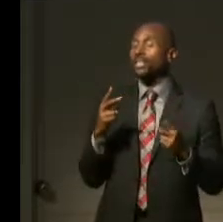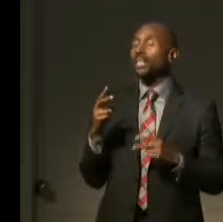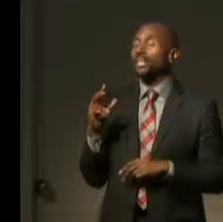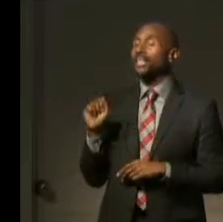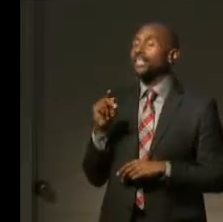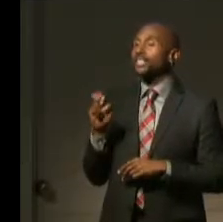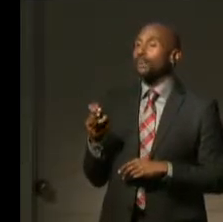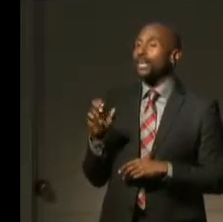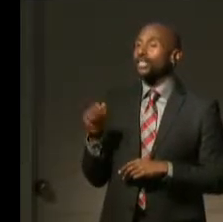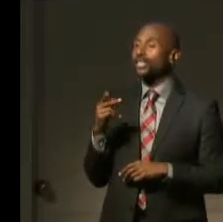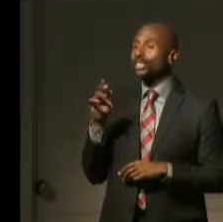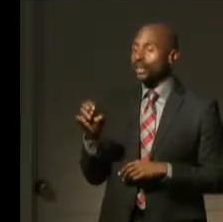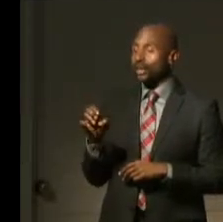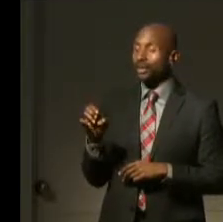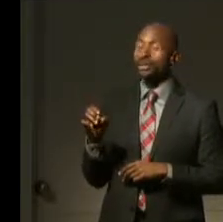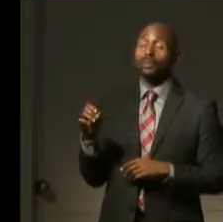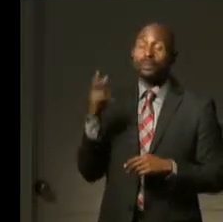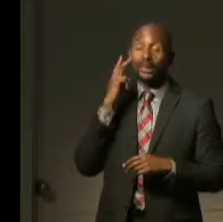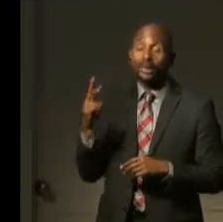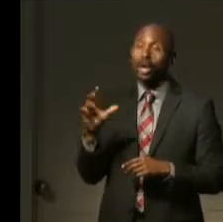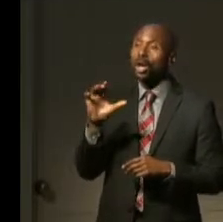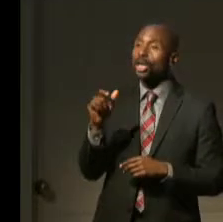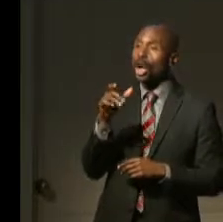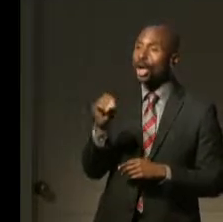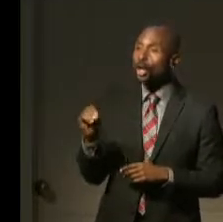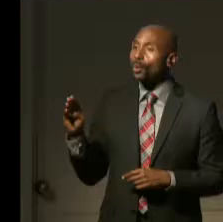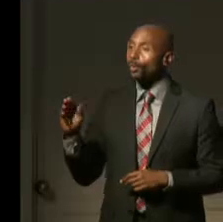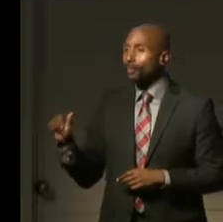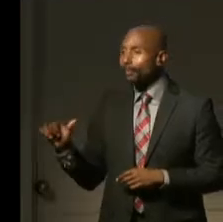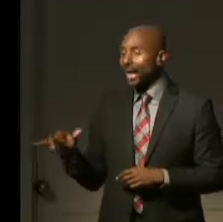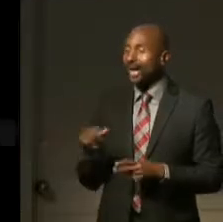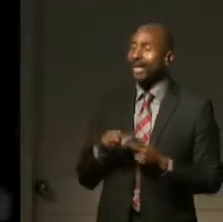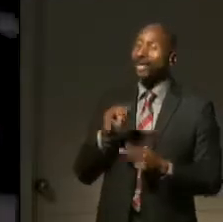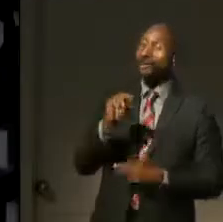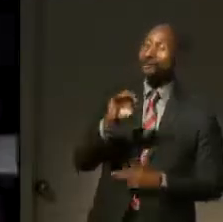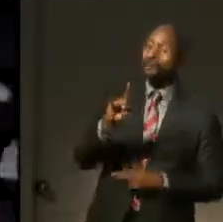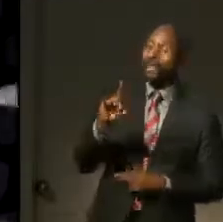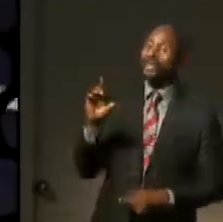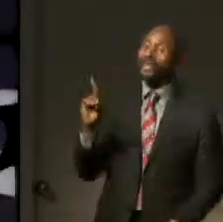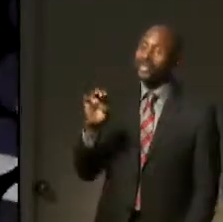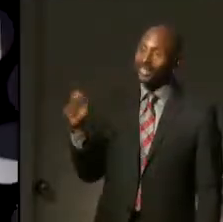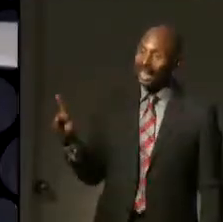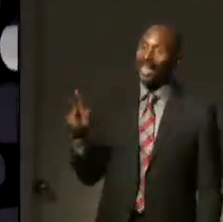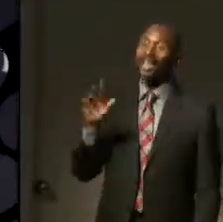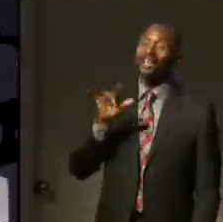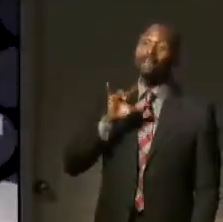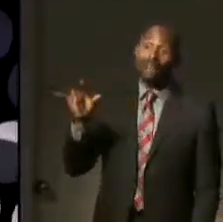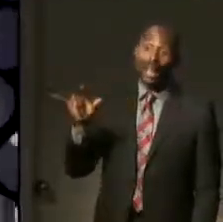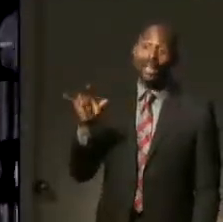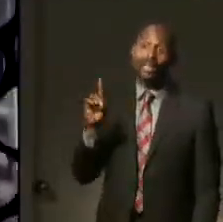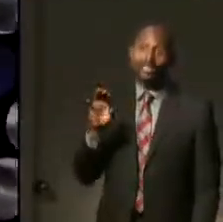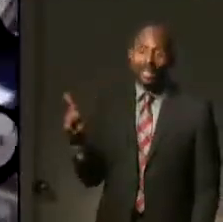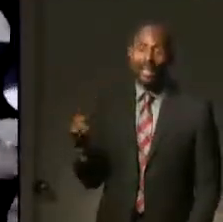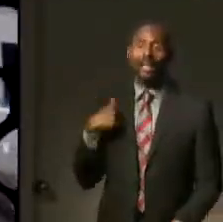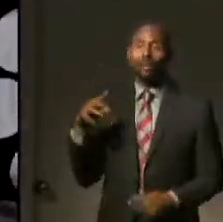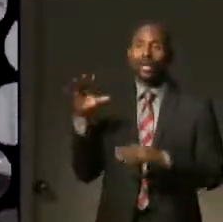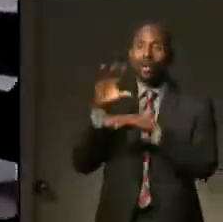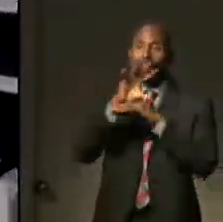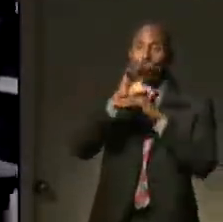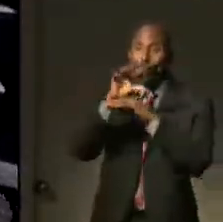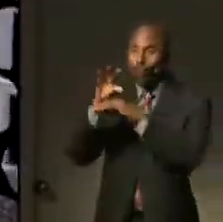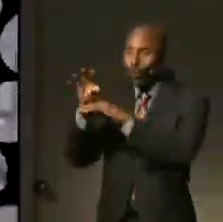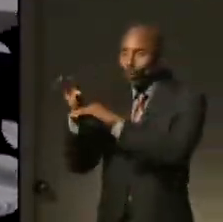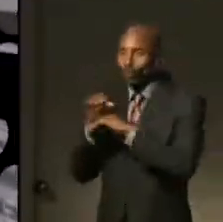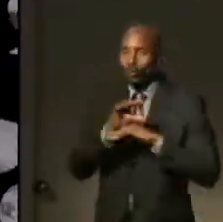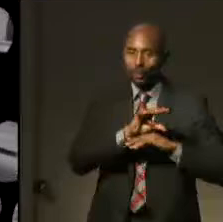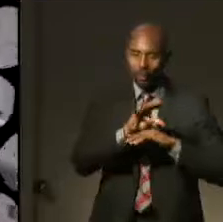in the cargo bay, in the mid-deck, in the flight deck. We captured this with about 1,000 images per scan in high dynamic range. And this is the